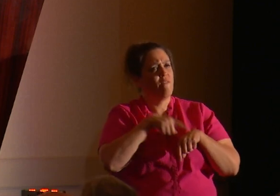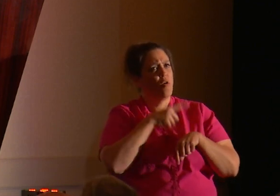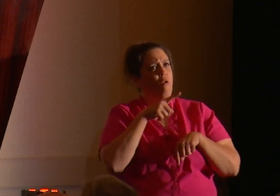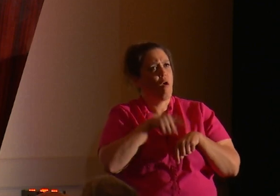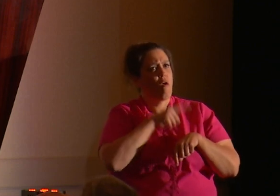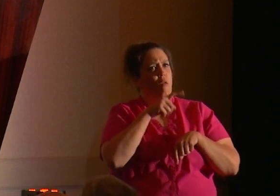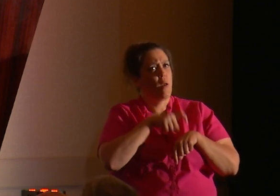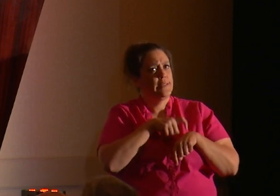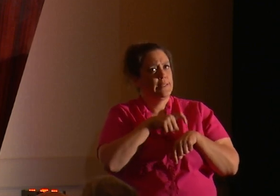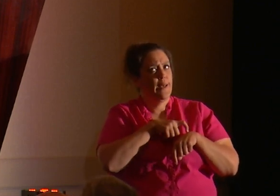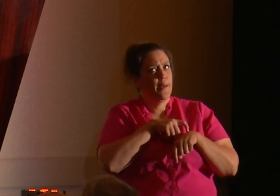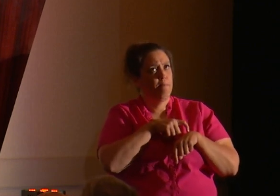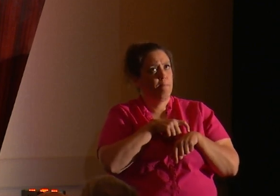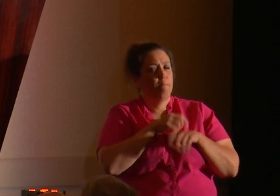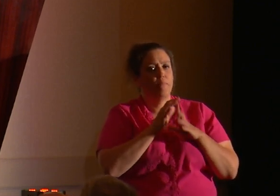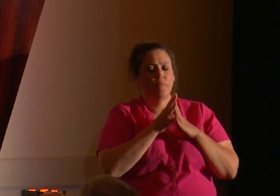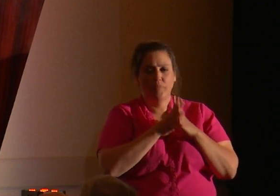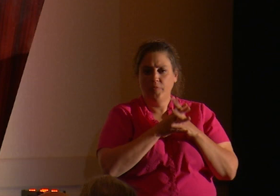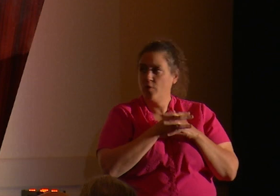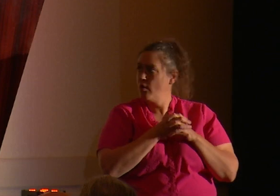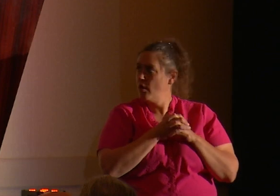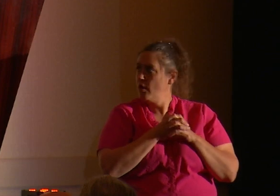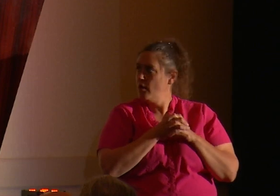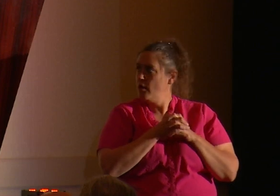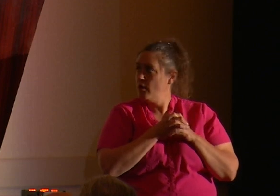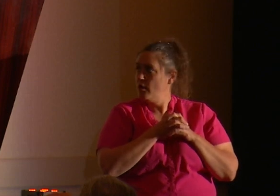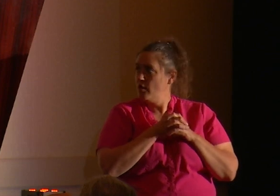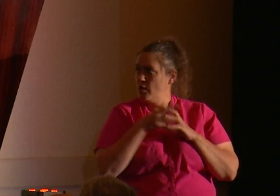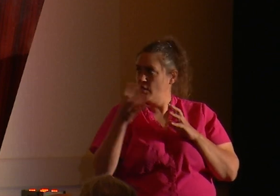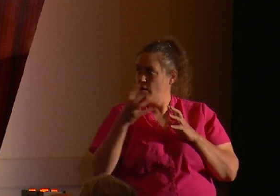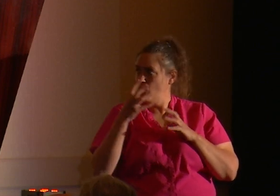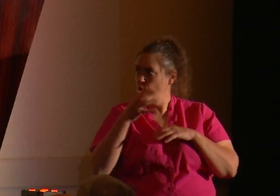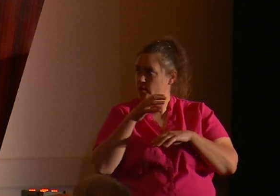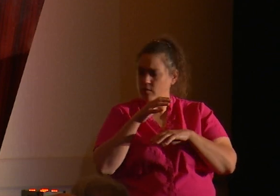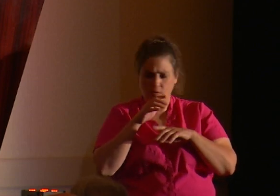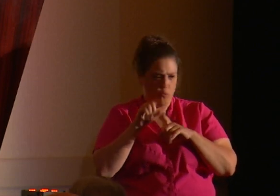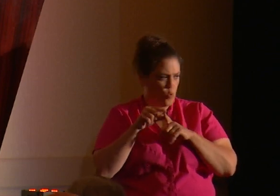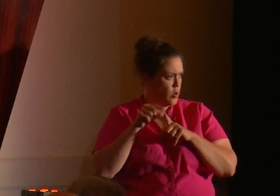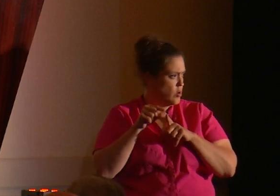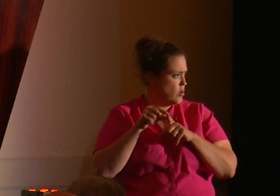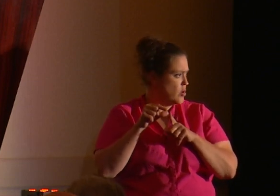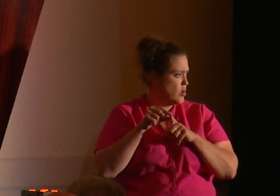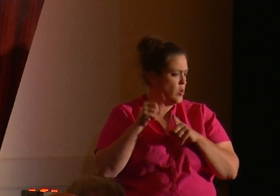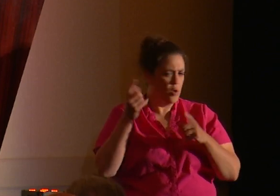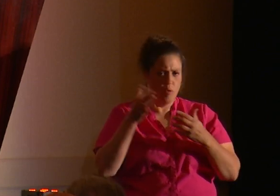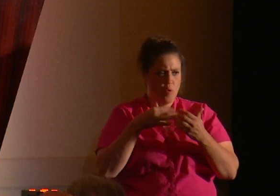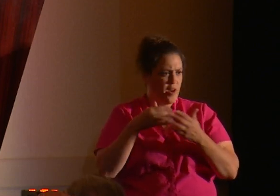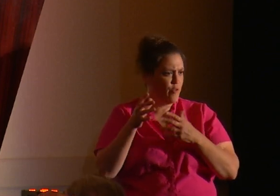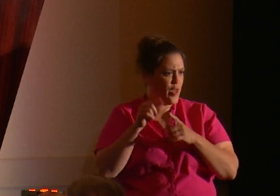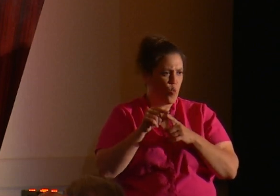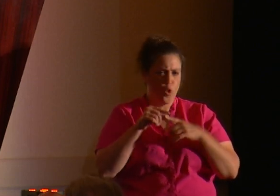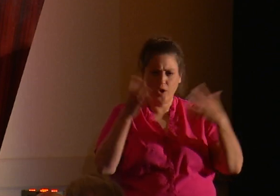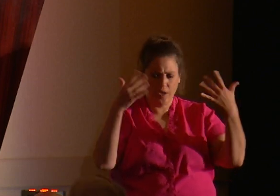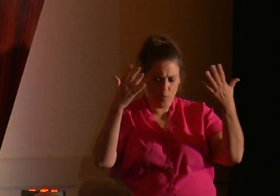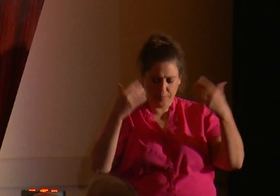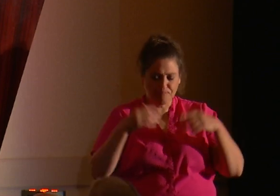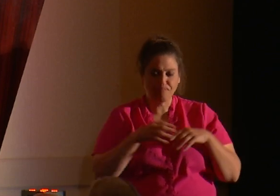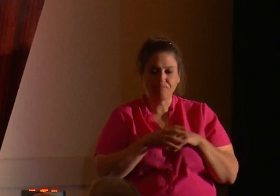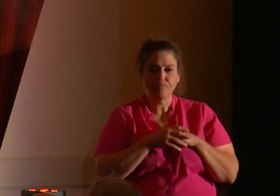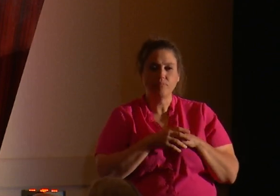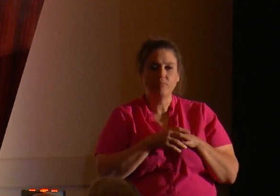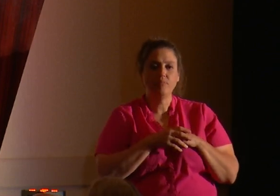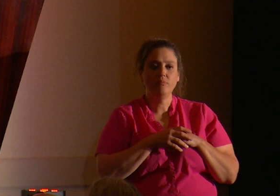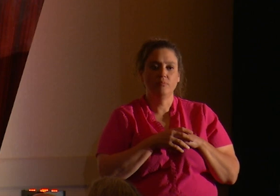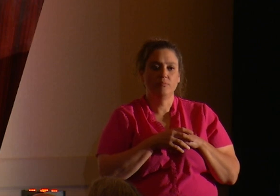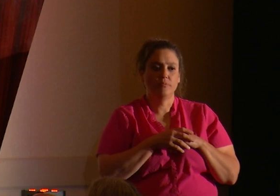you know, what's the word? I forgot the word. Somebody give me the word. Omnipotent or whatever. Yeah, whatever that is. And then,